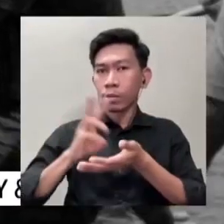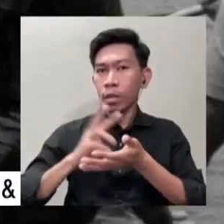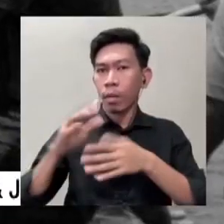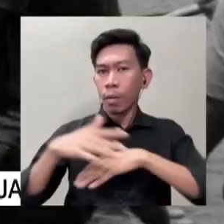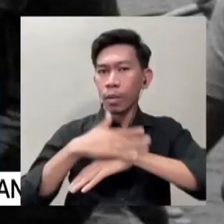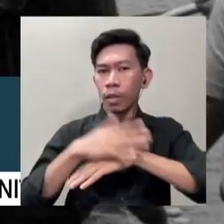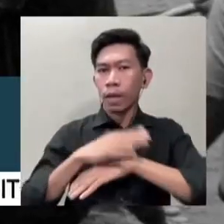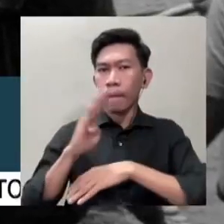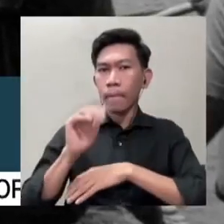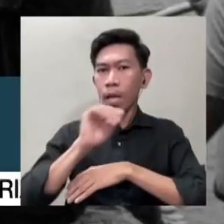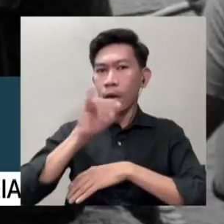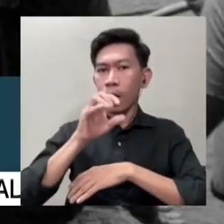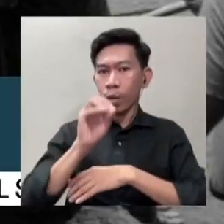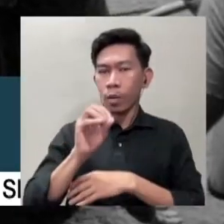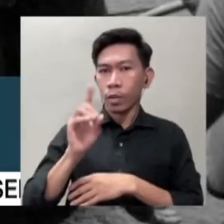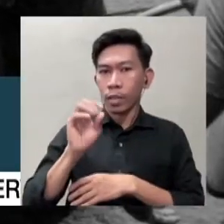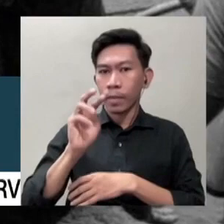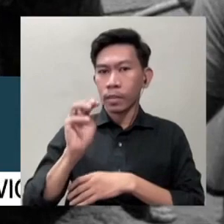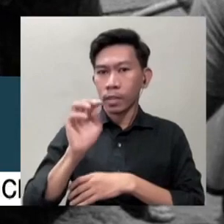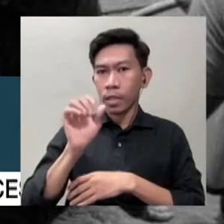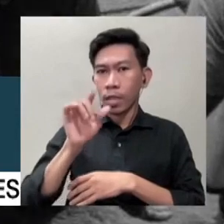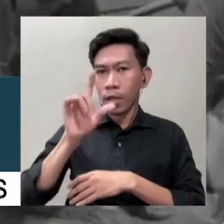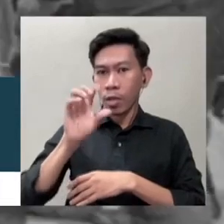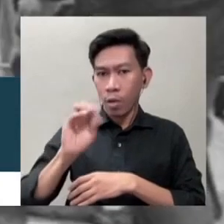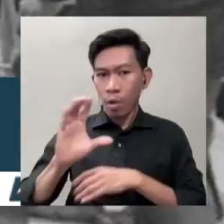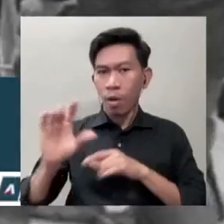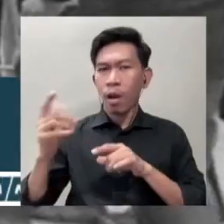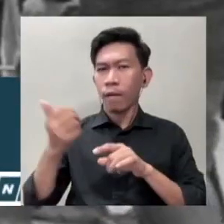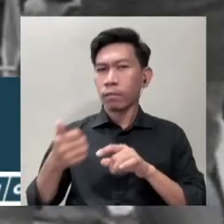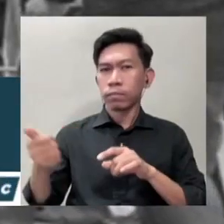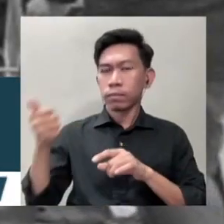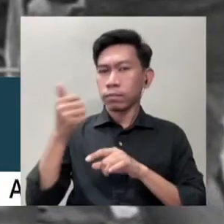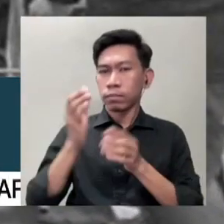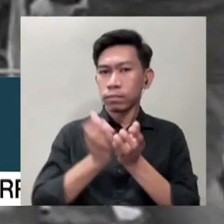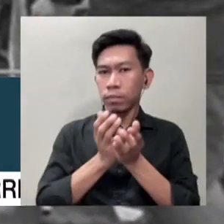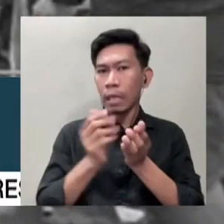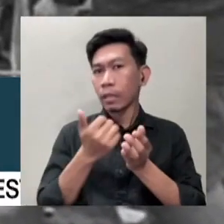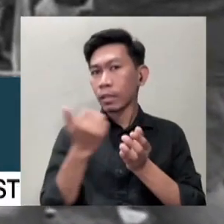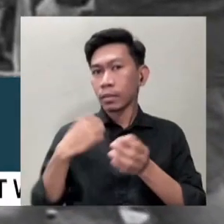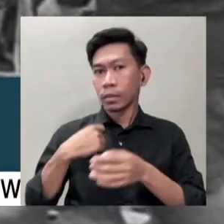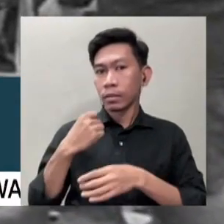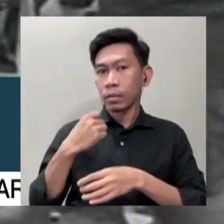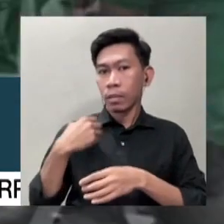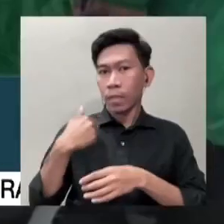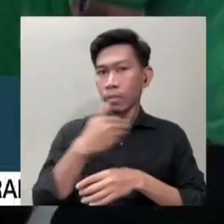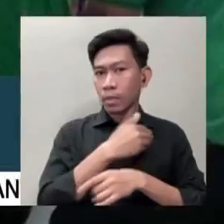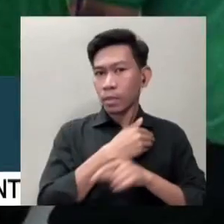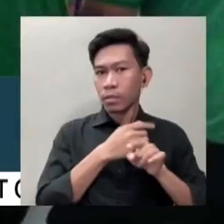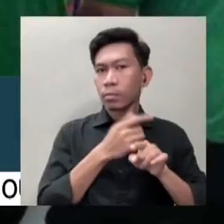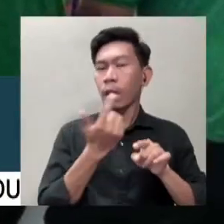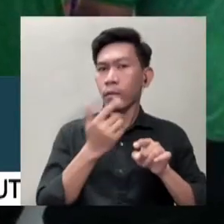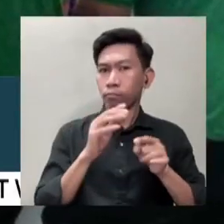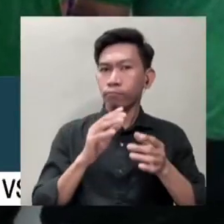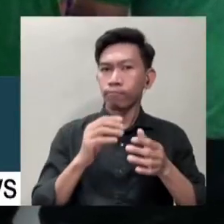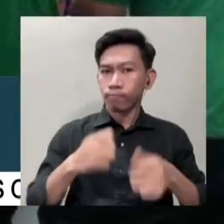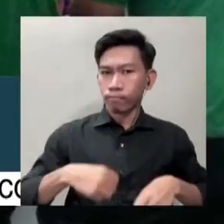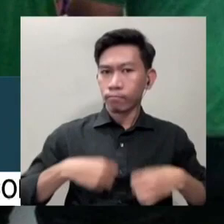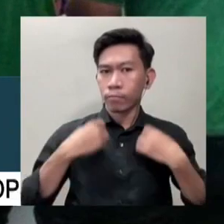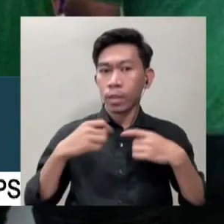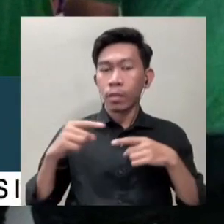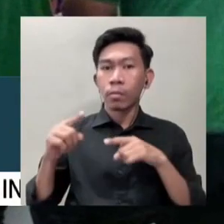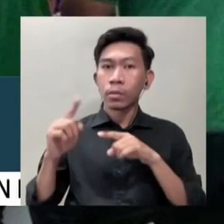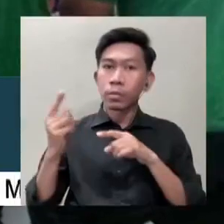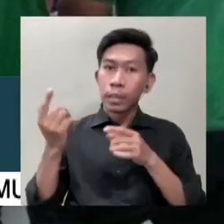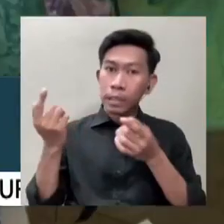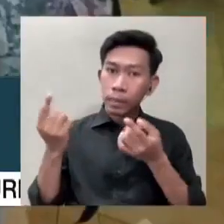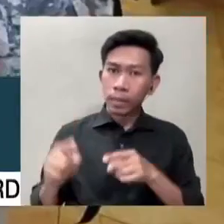the fatalities was the boat captain. 11 other crew members of the FB Diren survived. The incident occurred in the early hours of